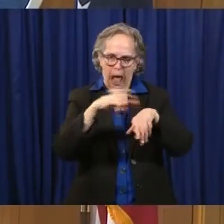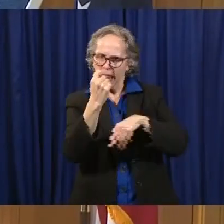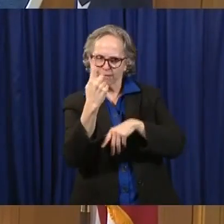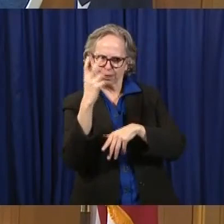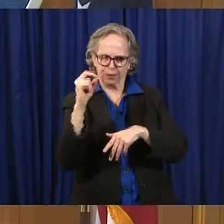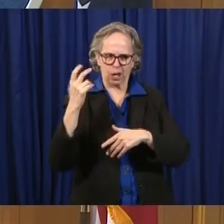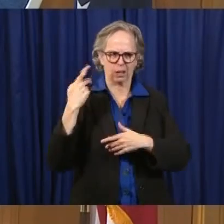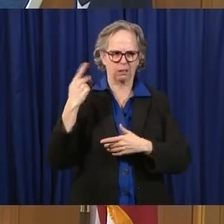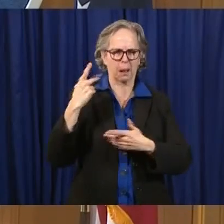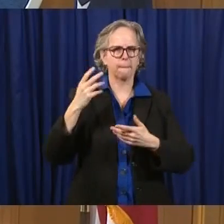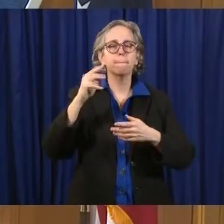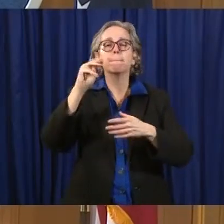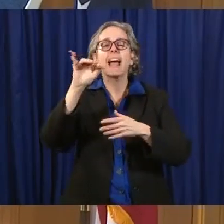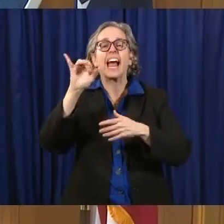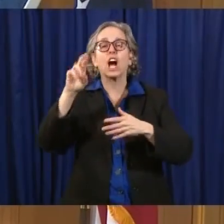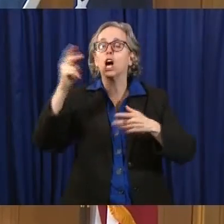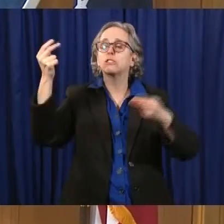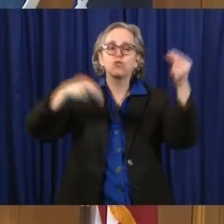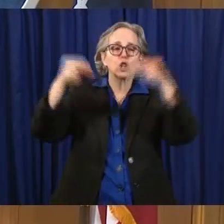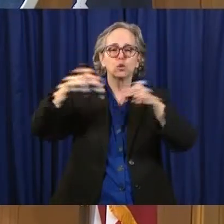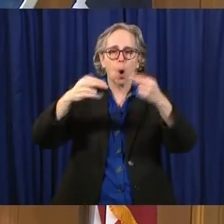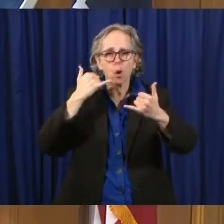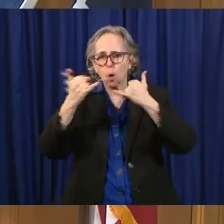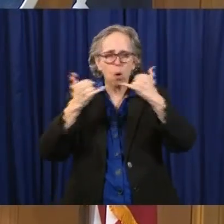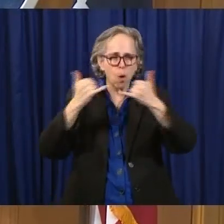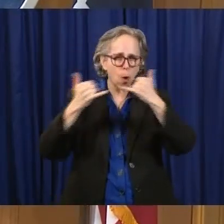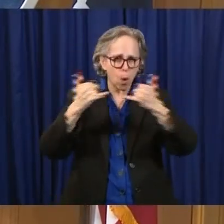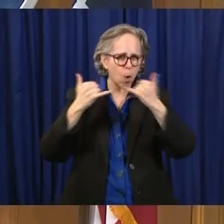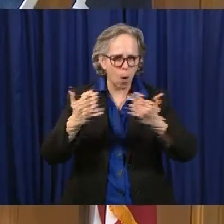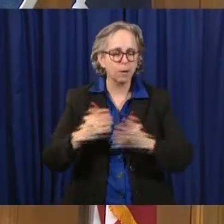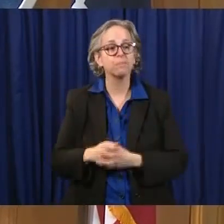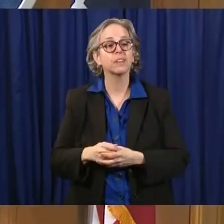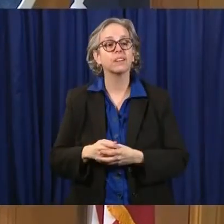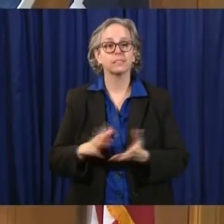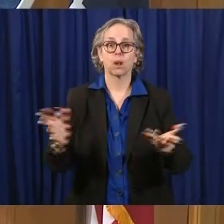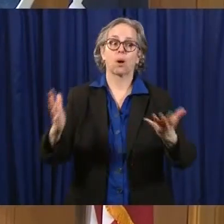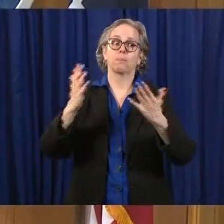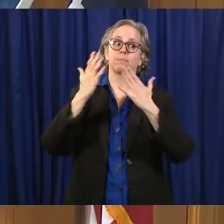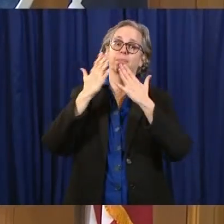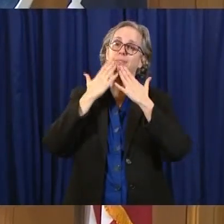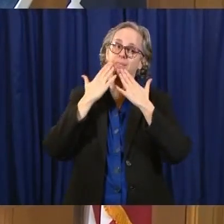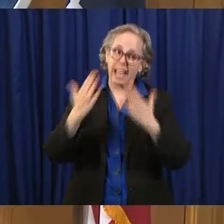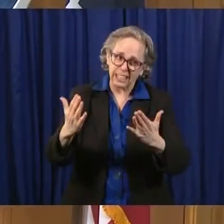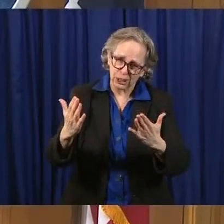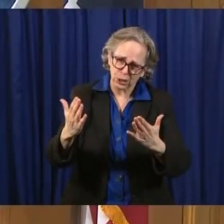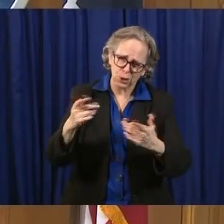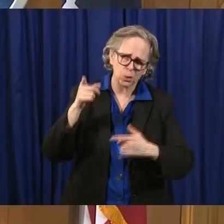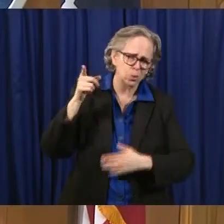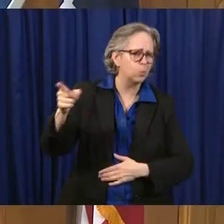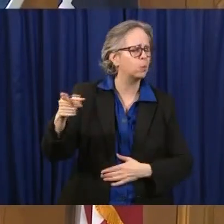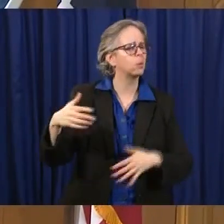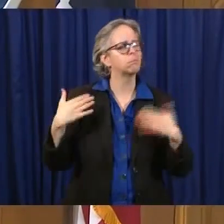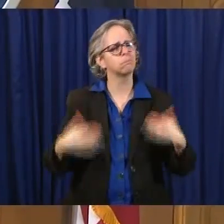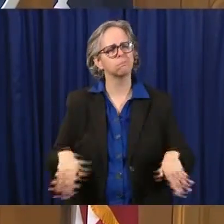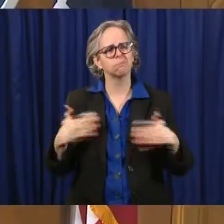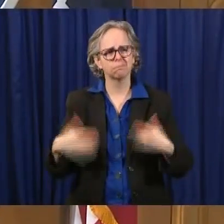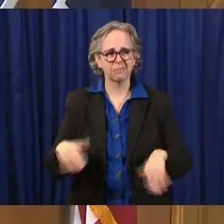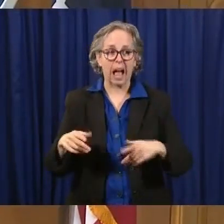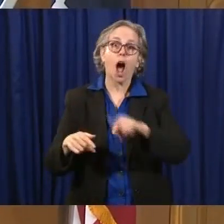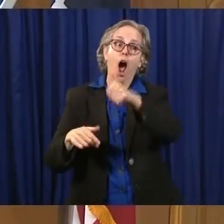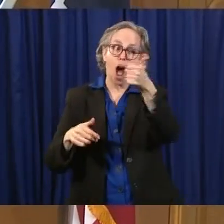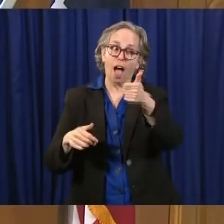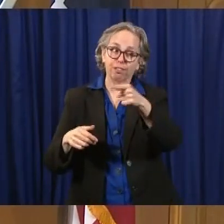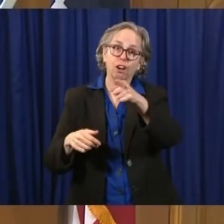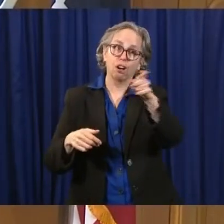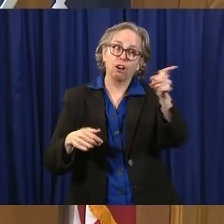mayors of the state, and I just want to thank Mayor Ginther, but also every other mayor, big and